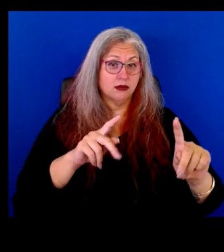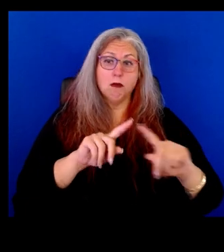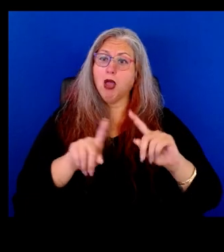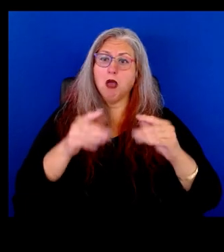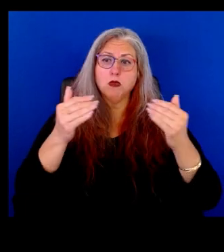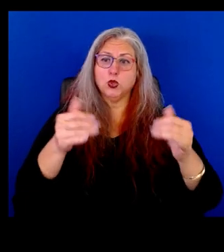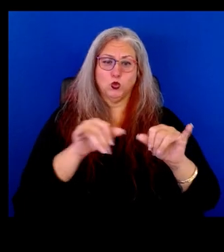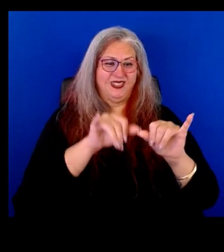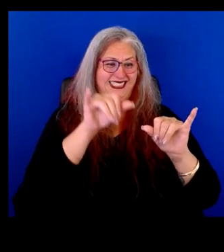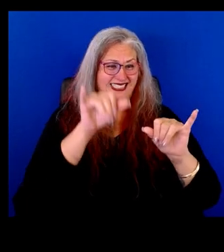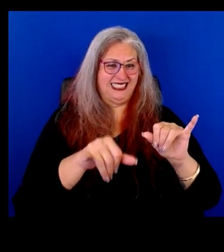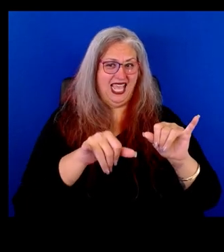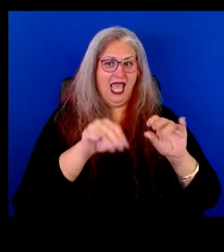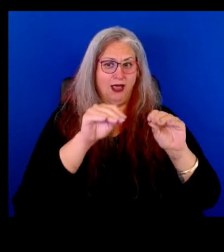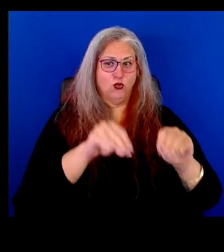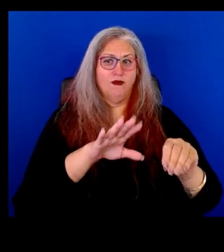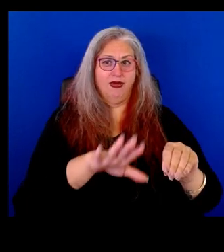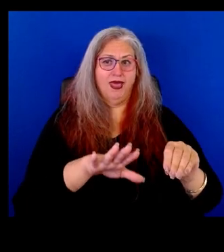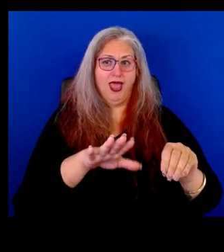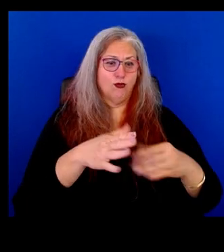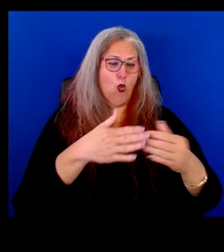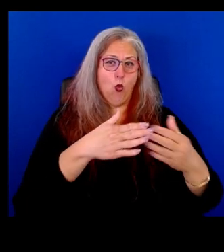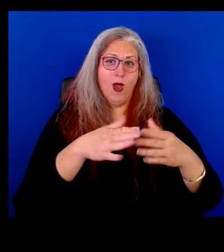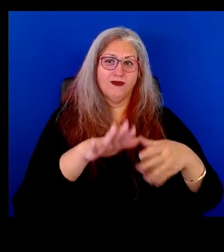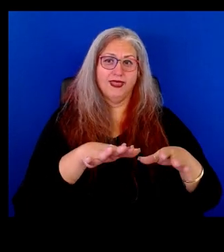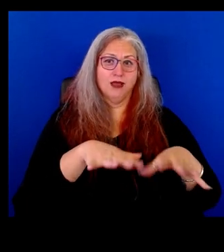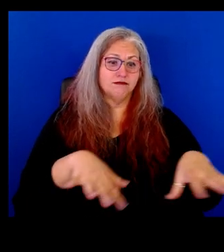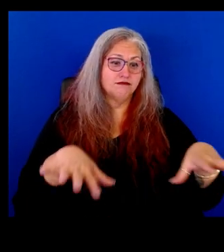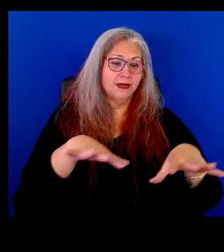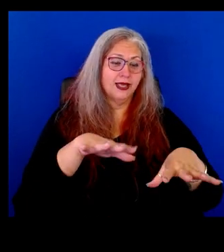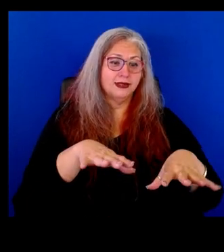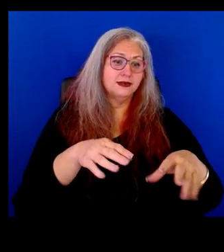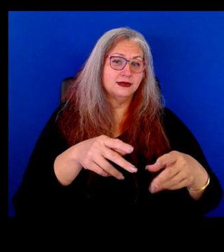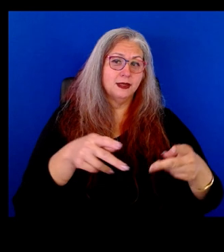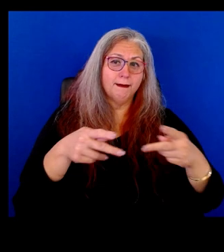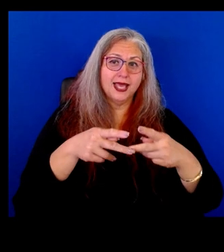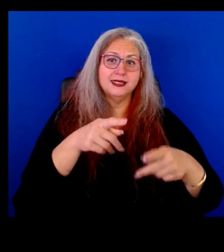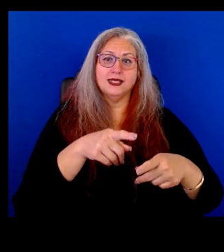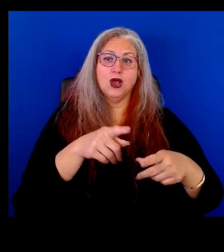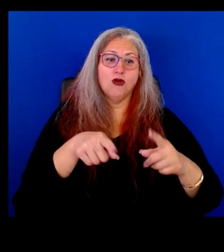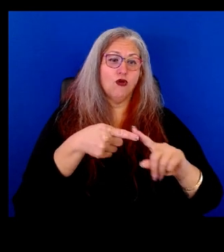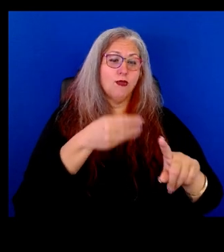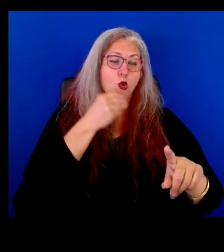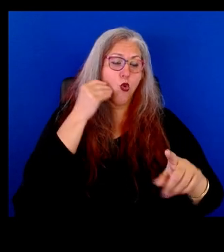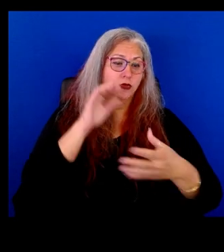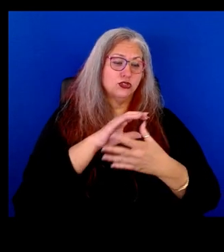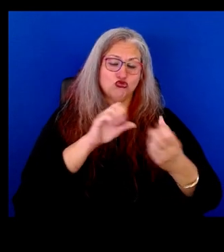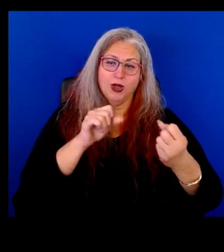going back and staying in whatever open space of a destroyed